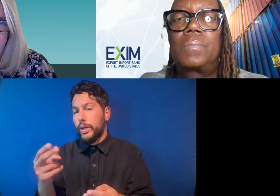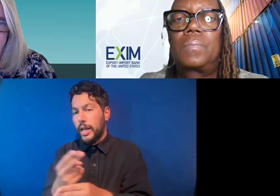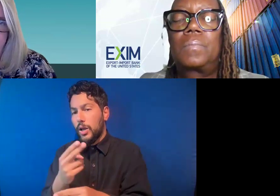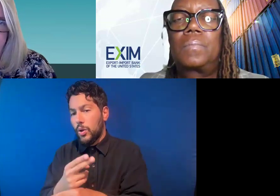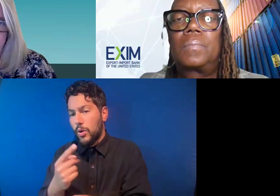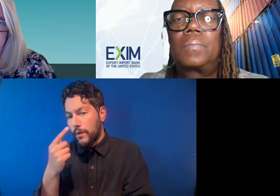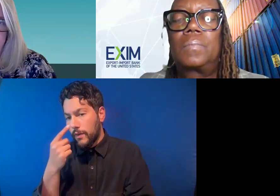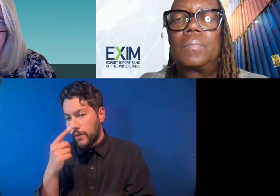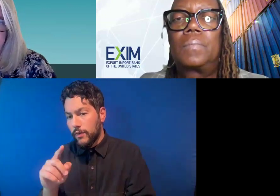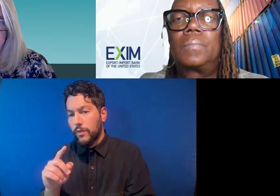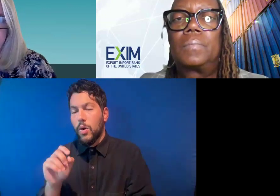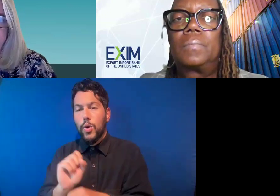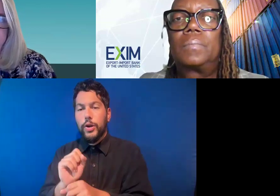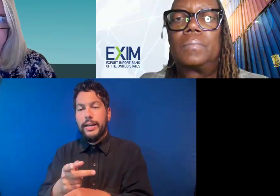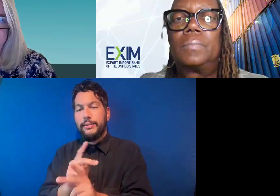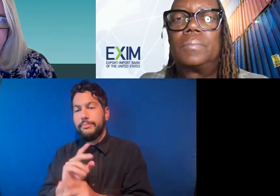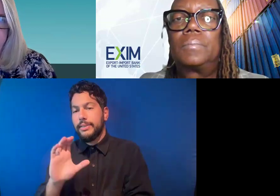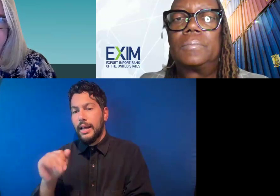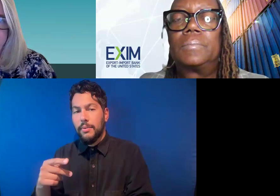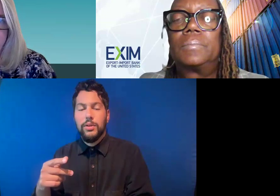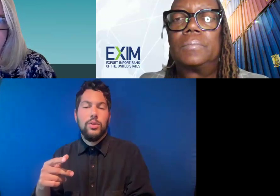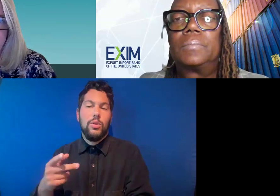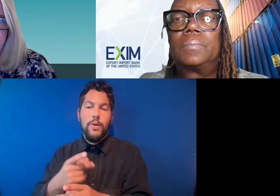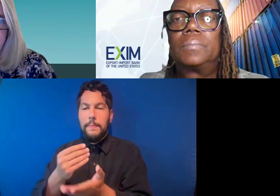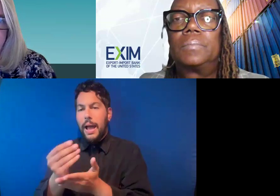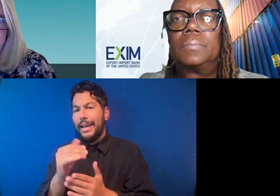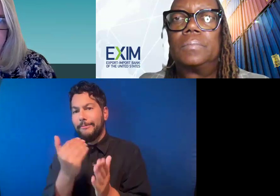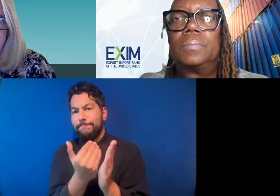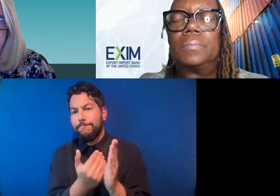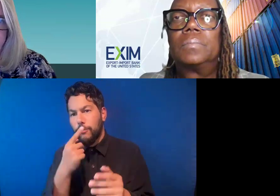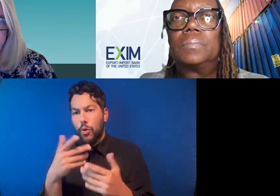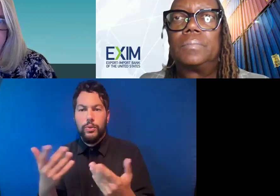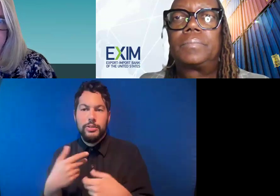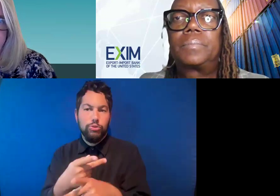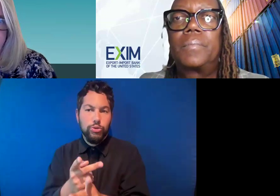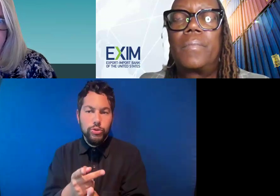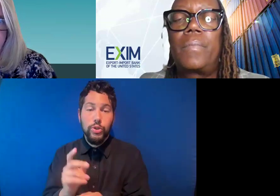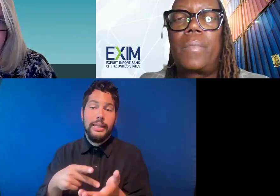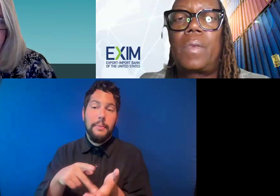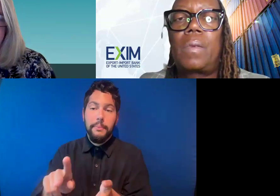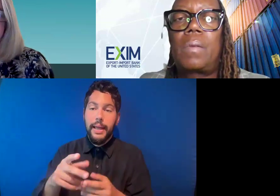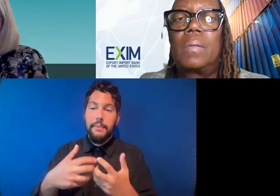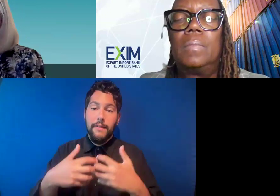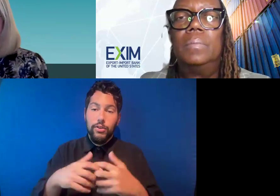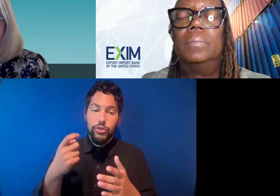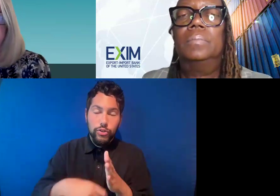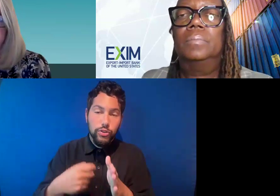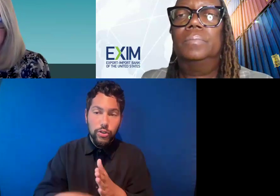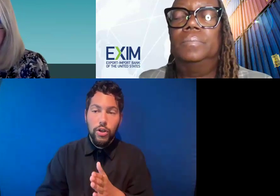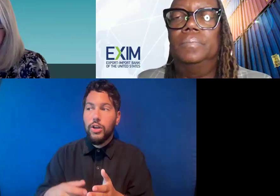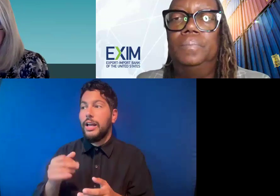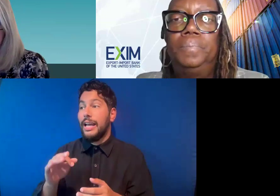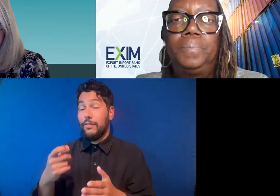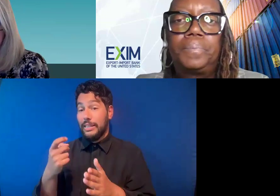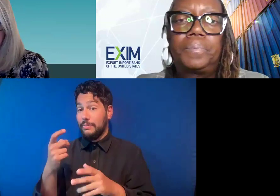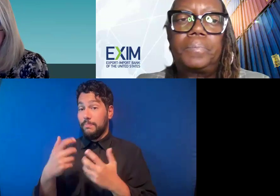the Export Working Capital loan. She could use it to buy the ingredients for the stuff that she makes. You could pay manufacturing costs if you're not going to manufacture them